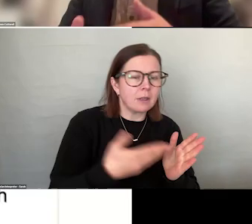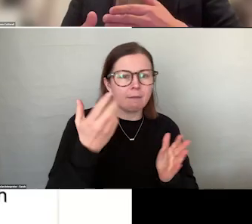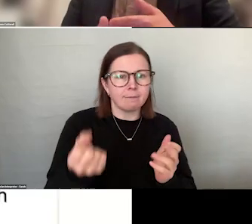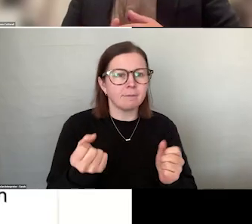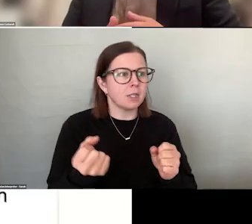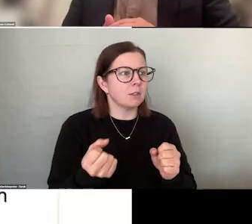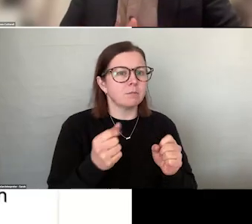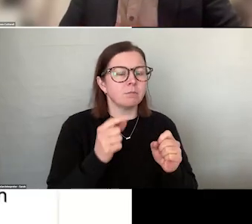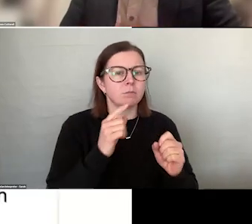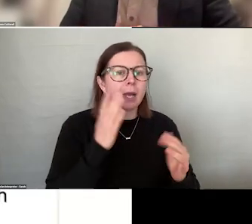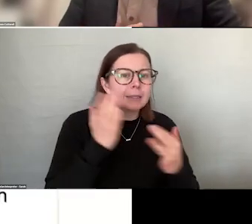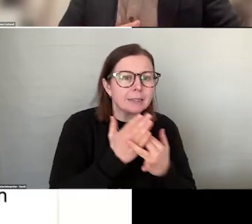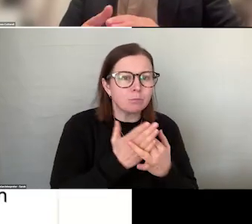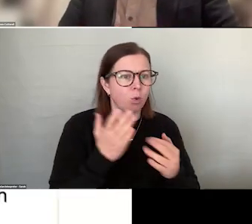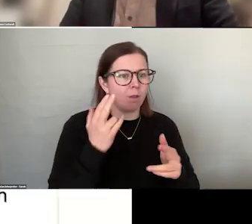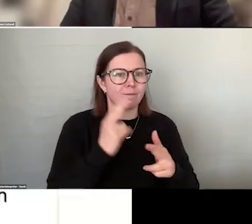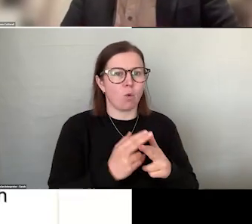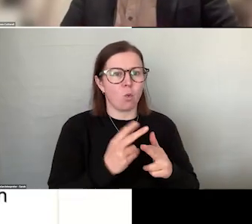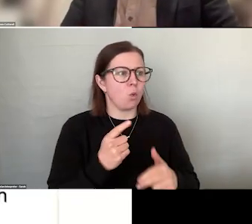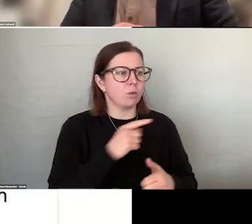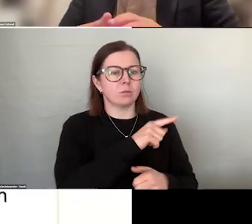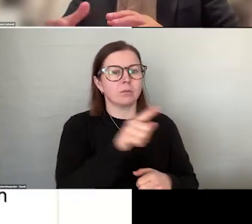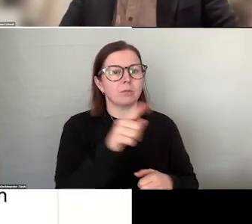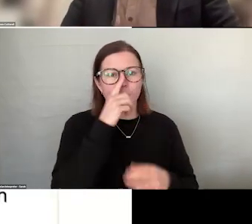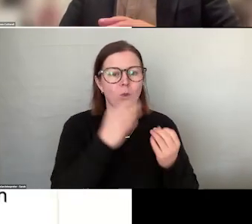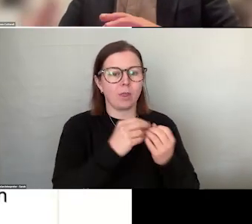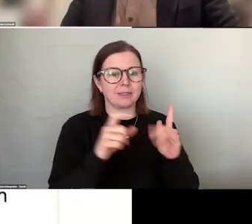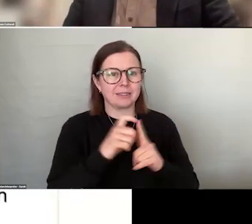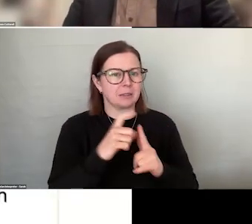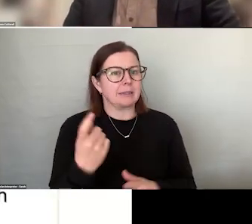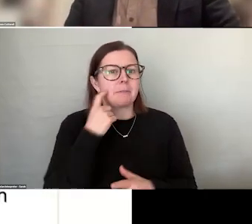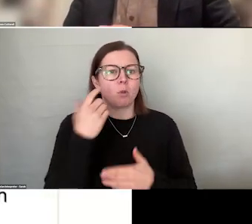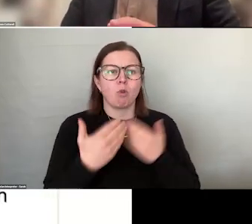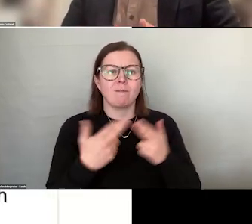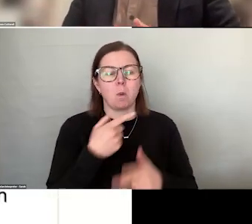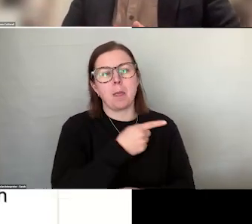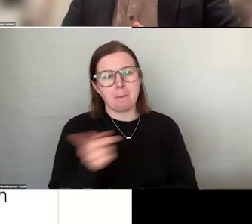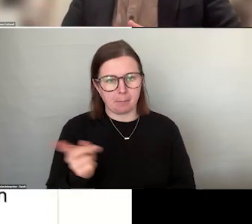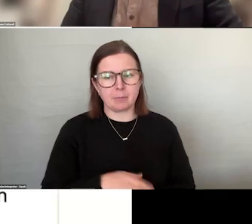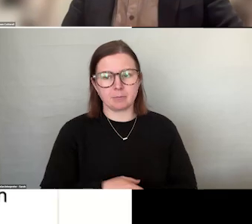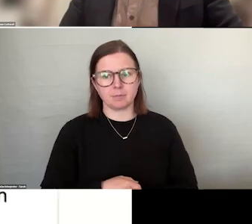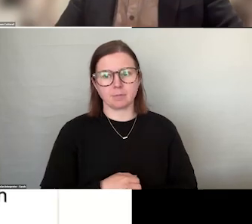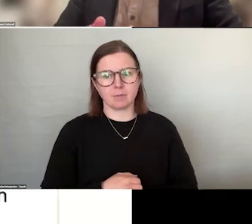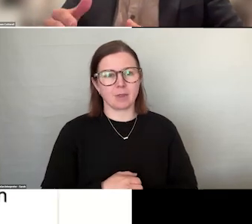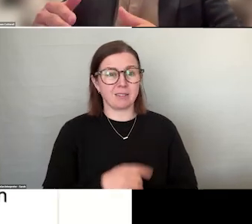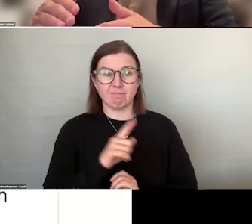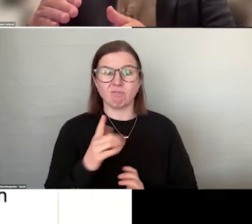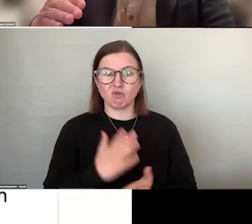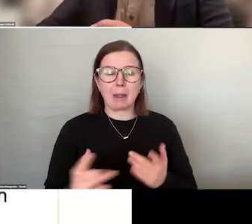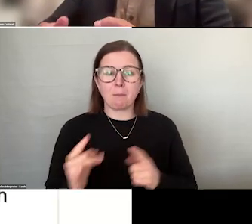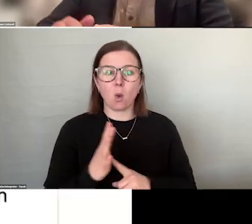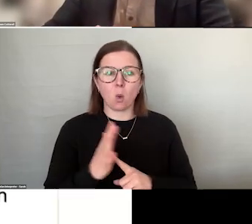things as simple as possible for people with intellectual disability and their supporters to navigate. Those things are really important,